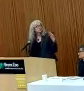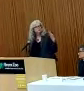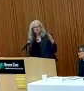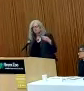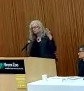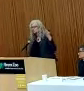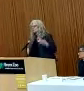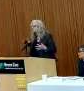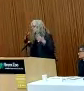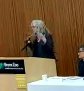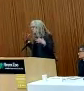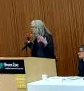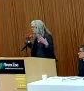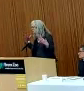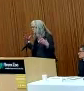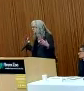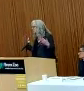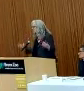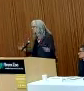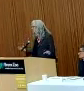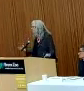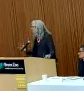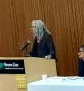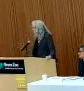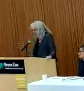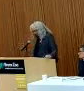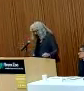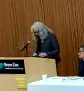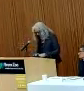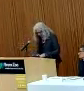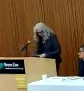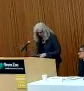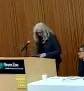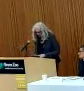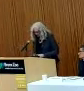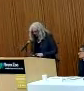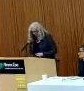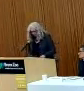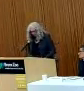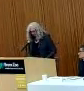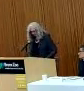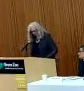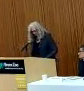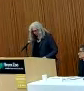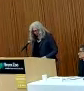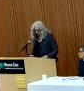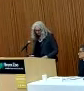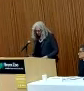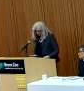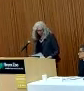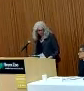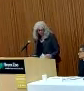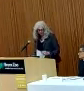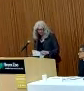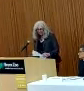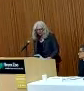estate values increase and homeowners are really struggling to to make ends me so um that's us